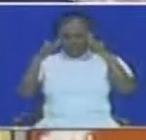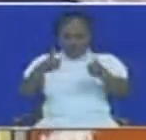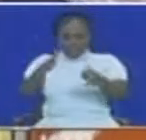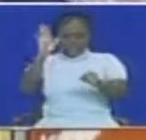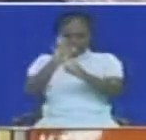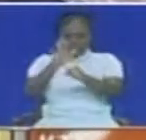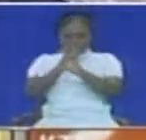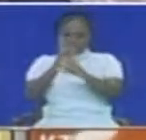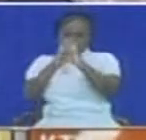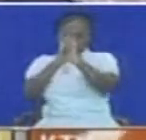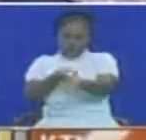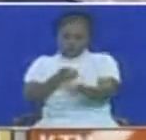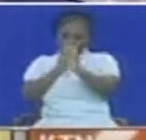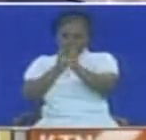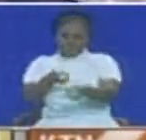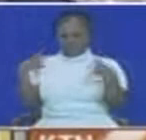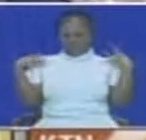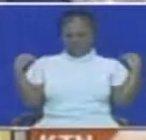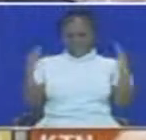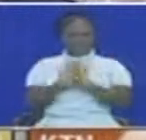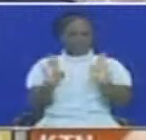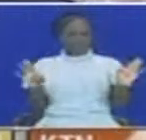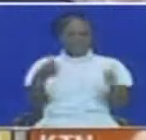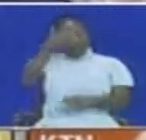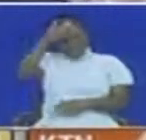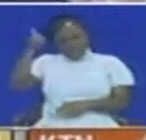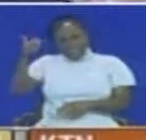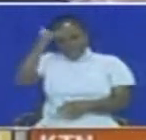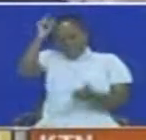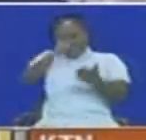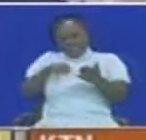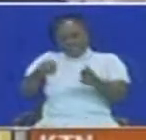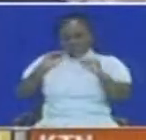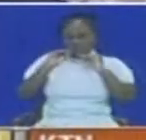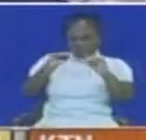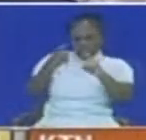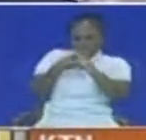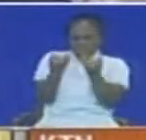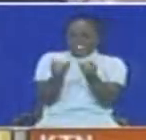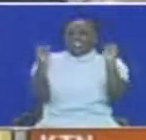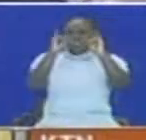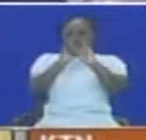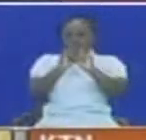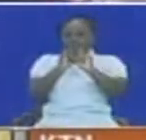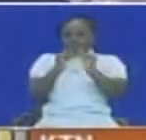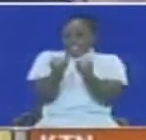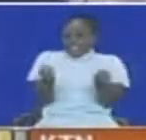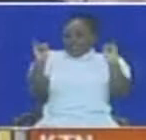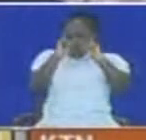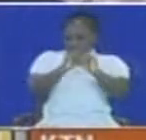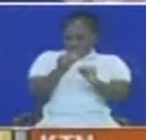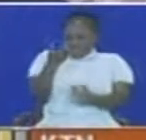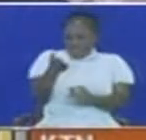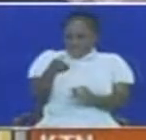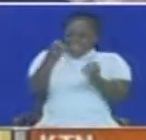the journalistic practice. We forget that journalists are trained from institutions, and these institutions